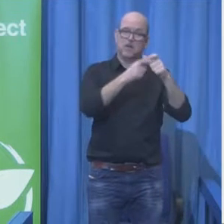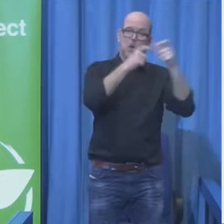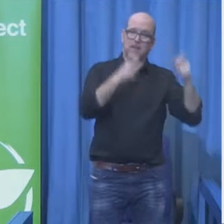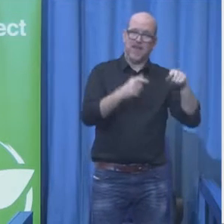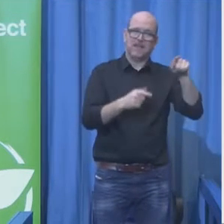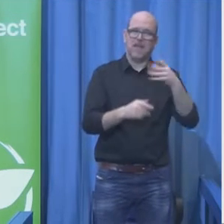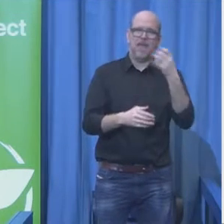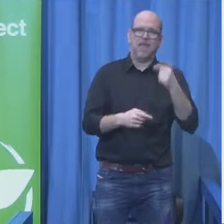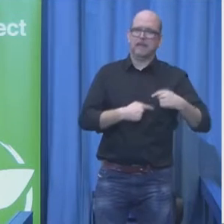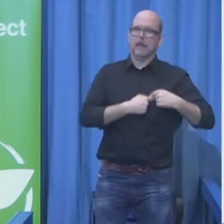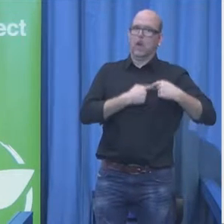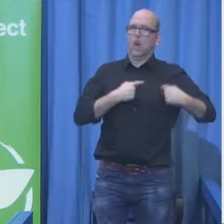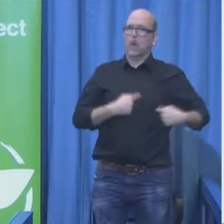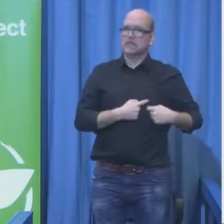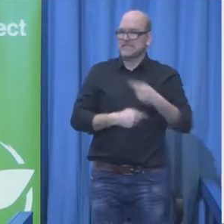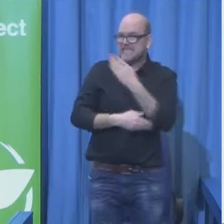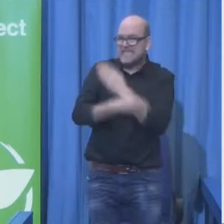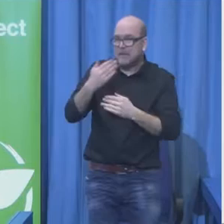is qualified.